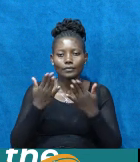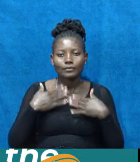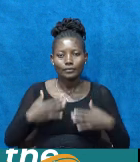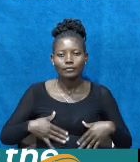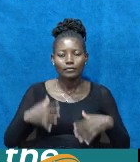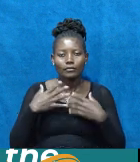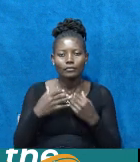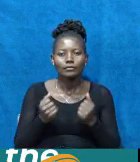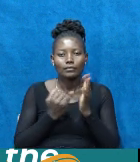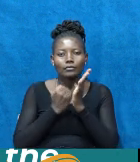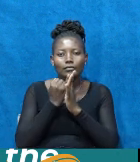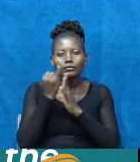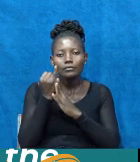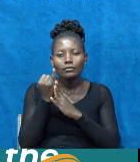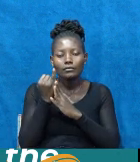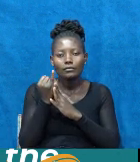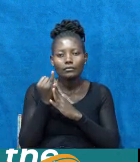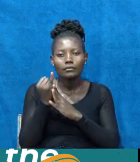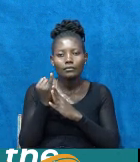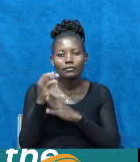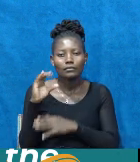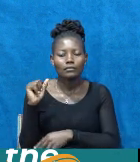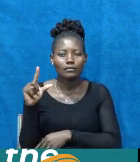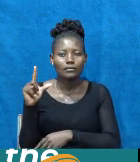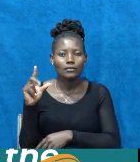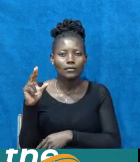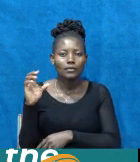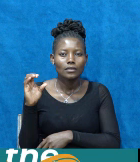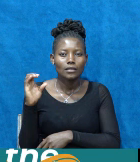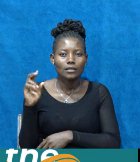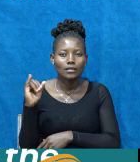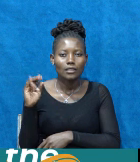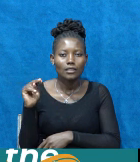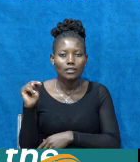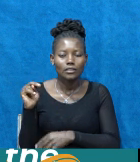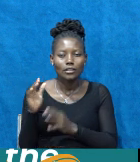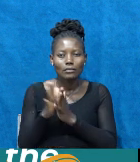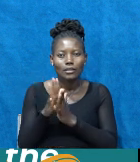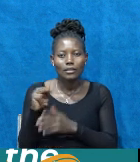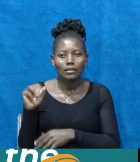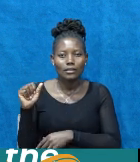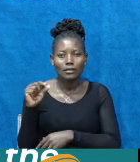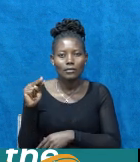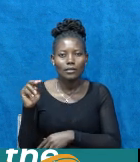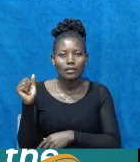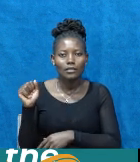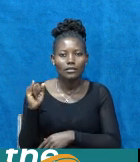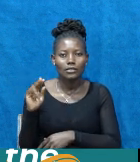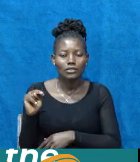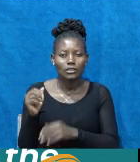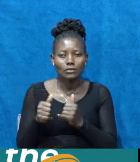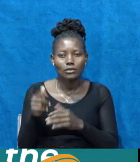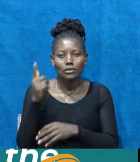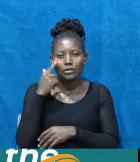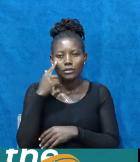mineral, will be able to promote bone health by increasing the retention of calcium and magnesium, and also